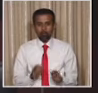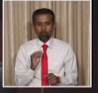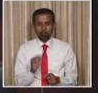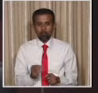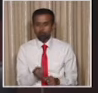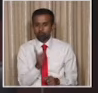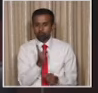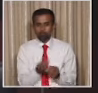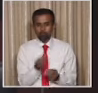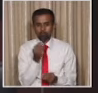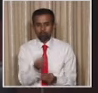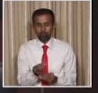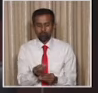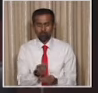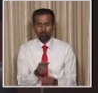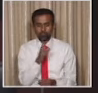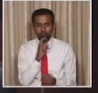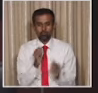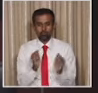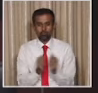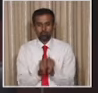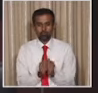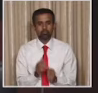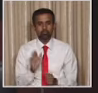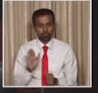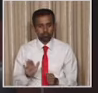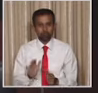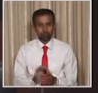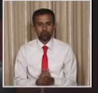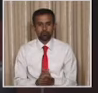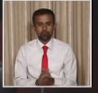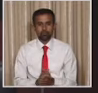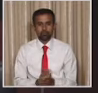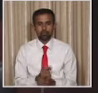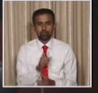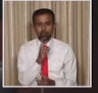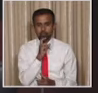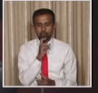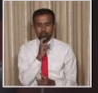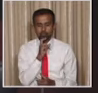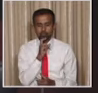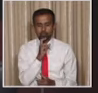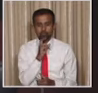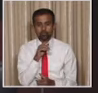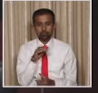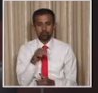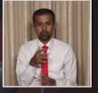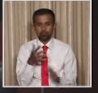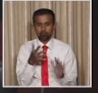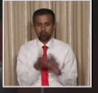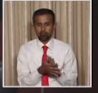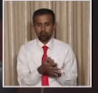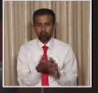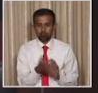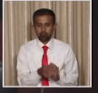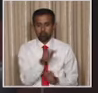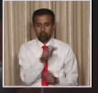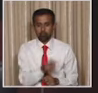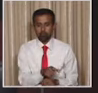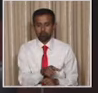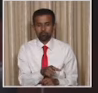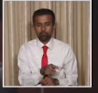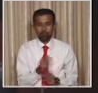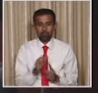the problem. Those who are convicted in a court of law are sitting in this chamber, and they are making